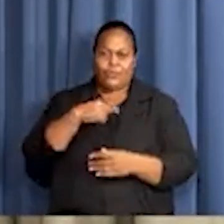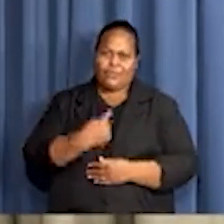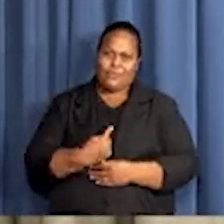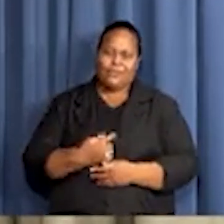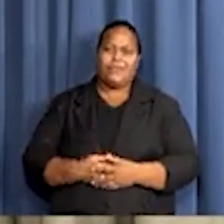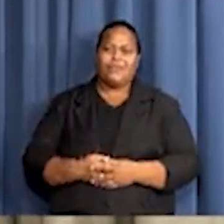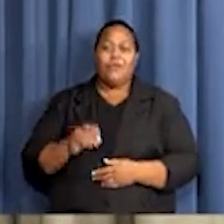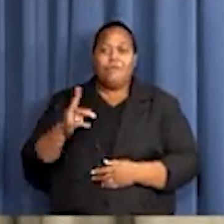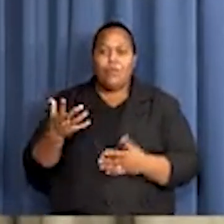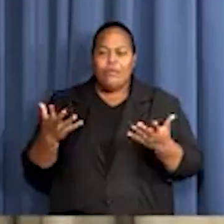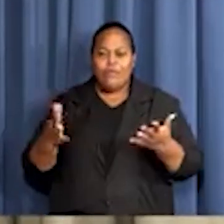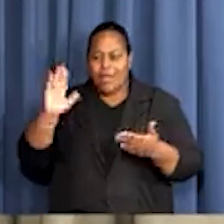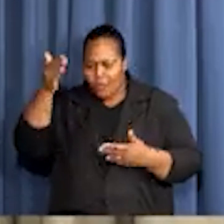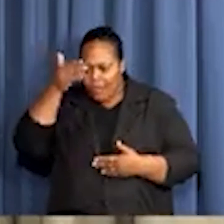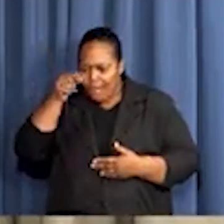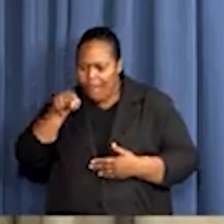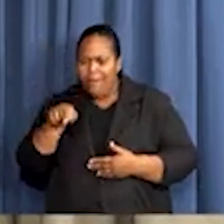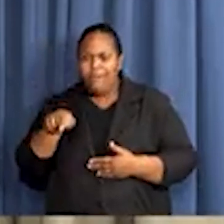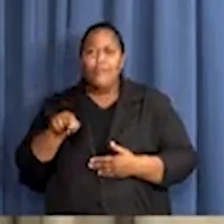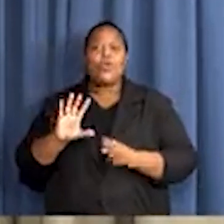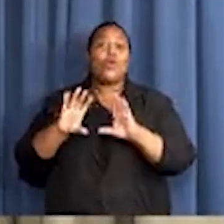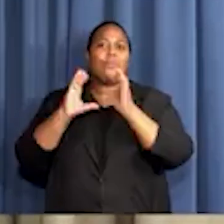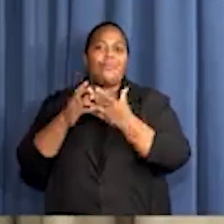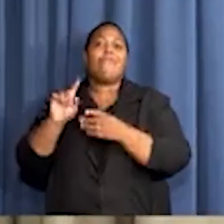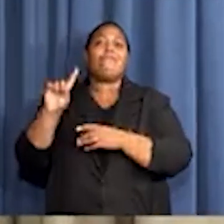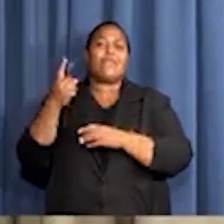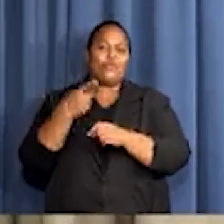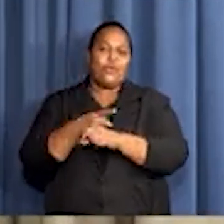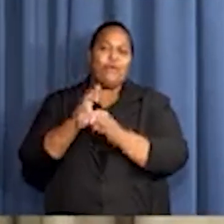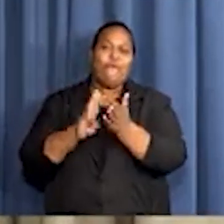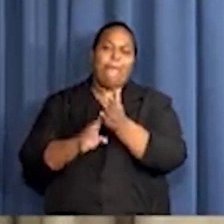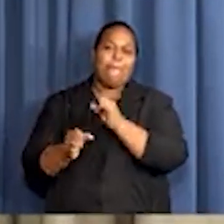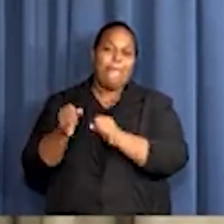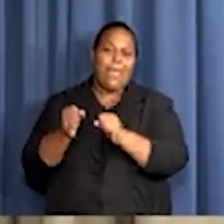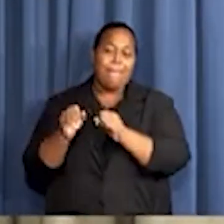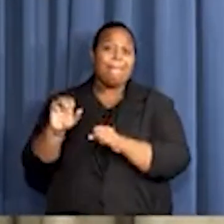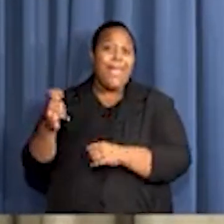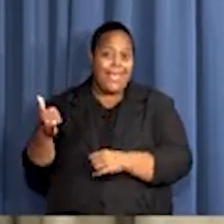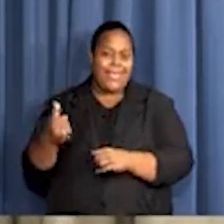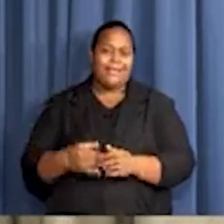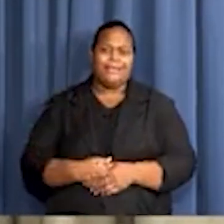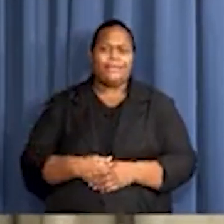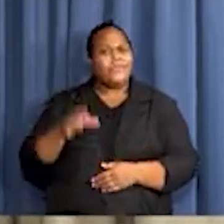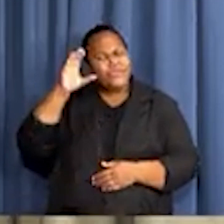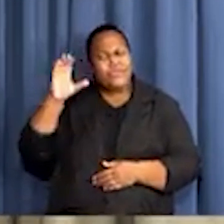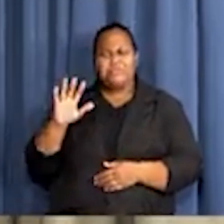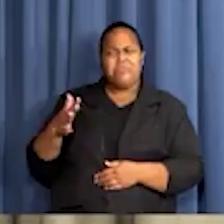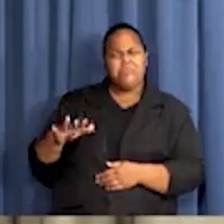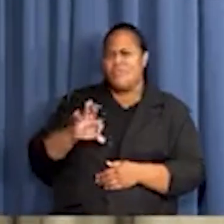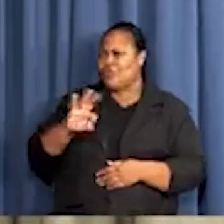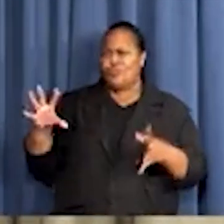the findings of the committee by the first week in May. The country may not receive good news,